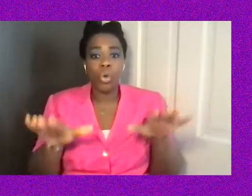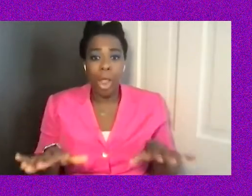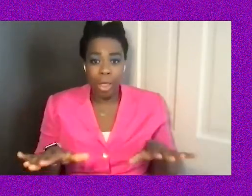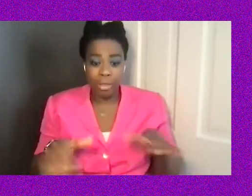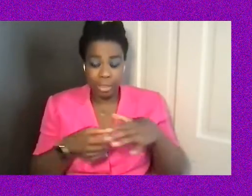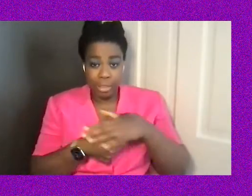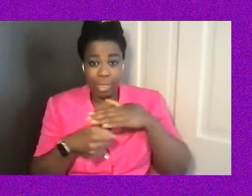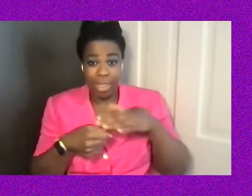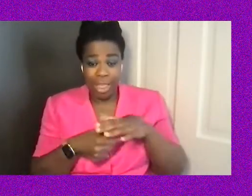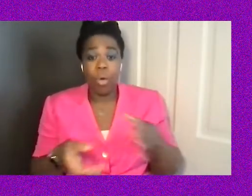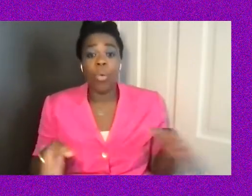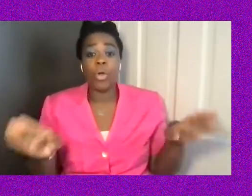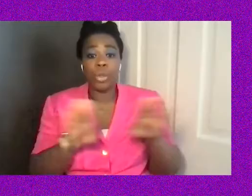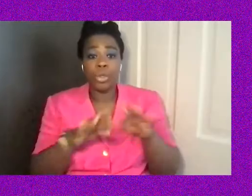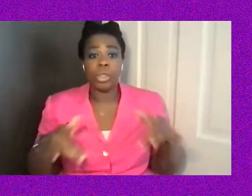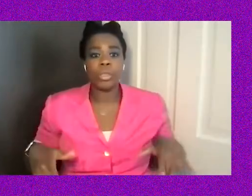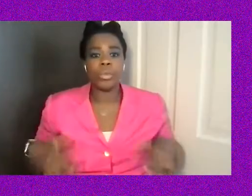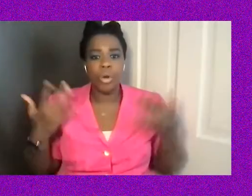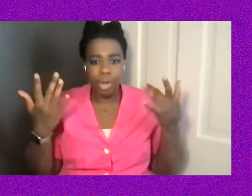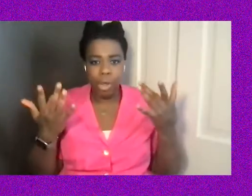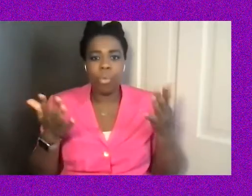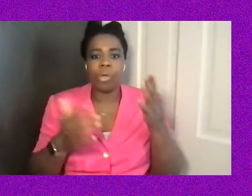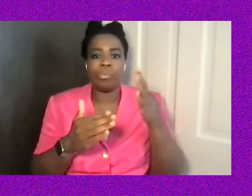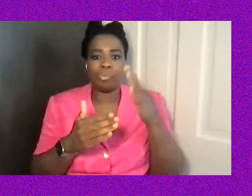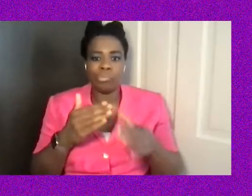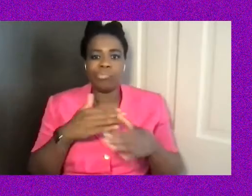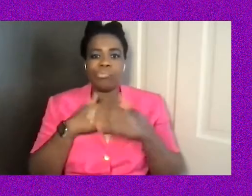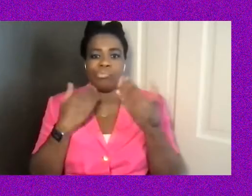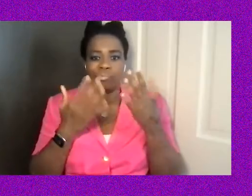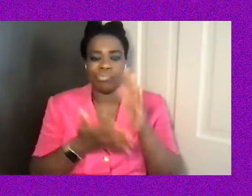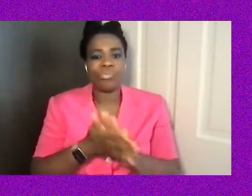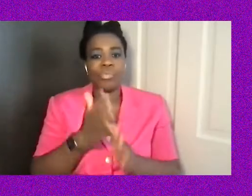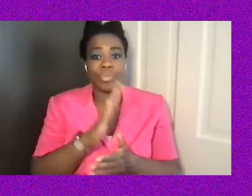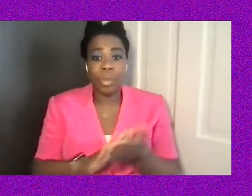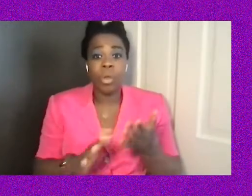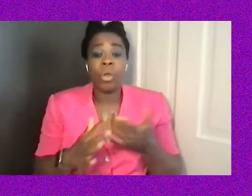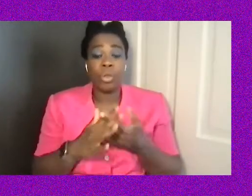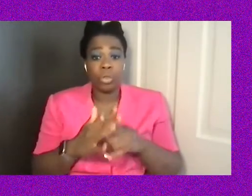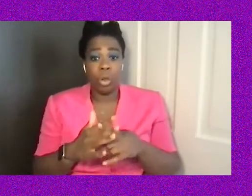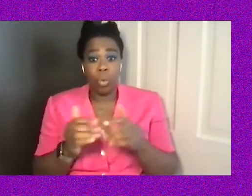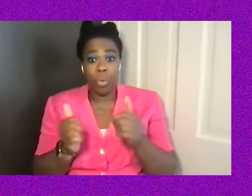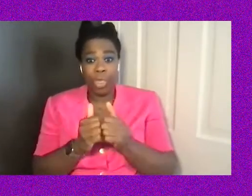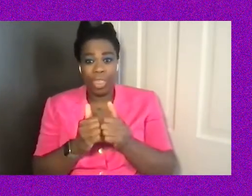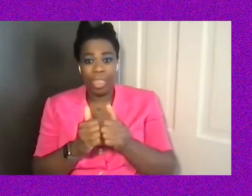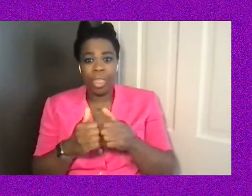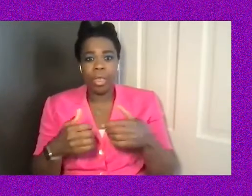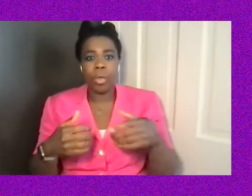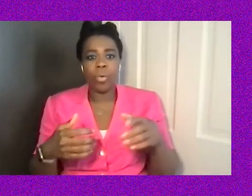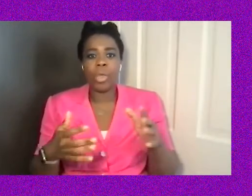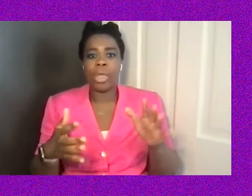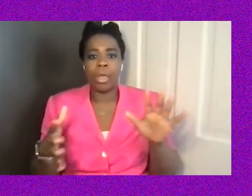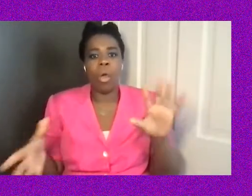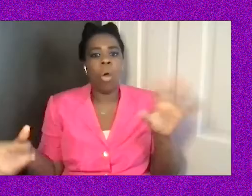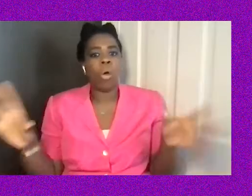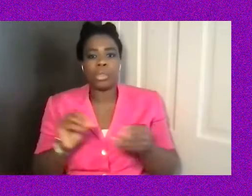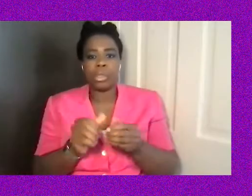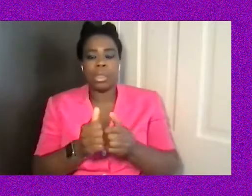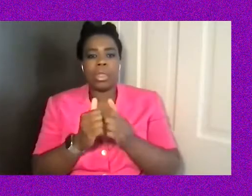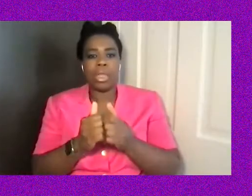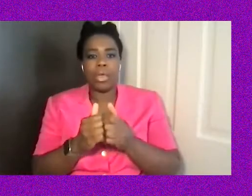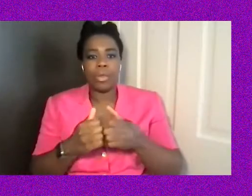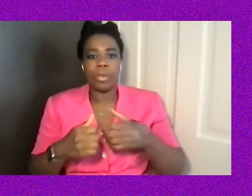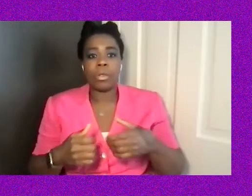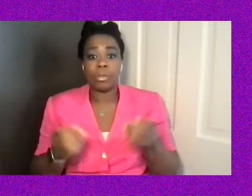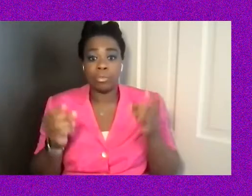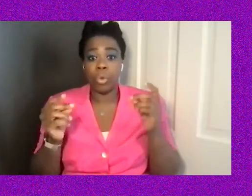this ceremony out, laying it to rest, and I thought that we could begin with just a deep breath collectively. So really